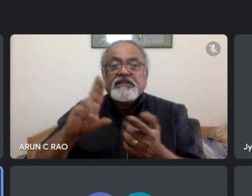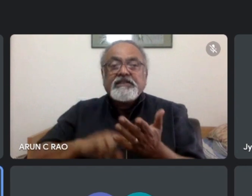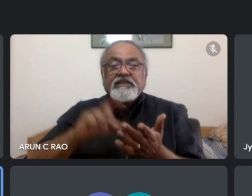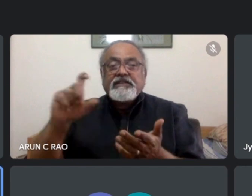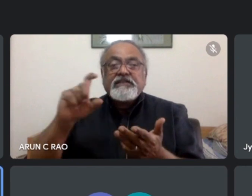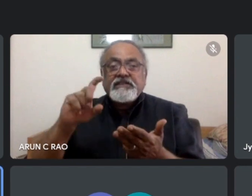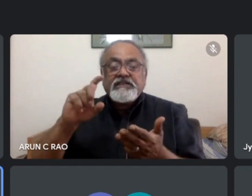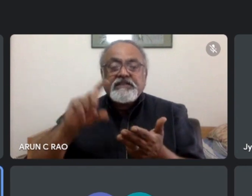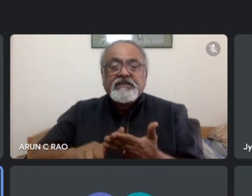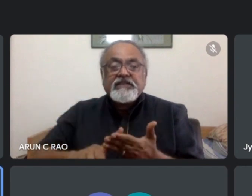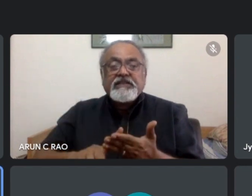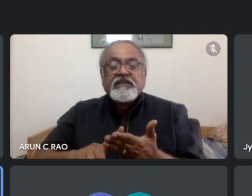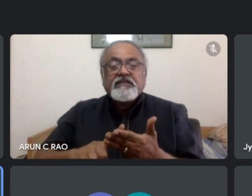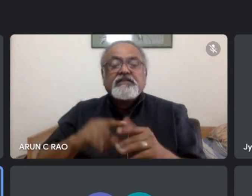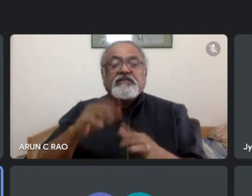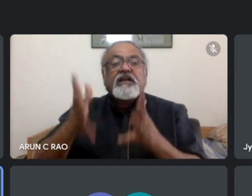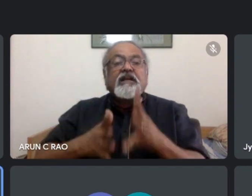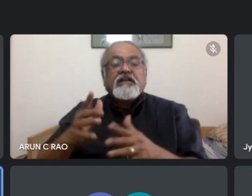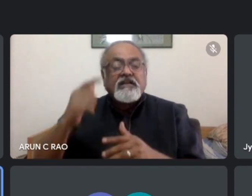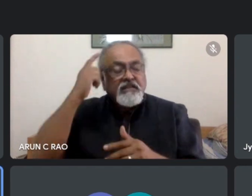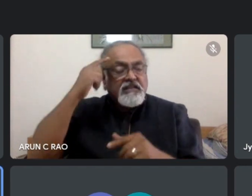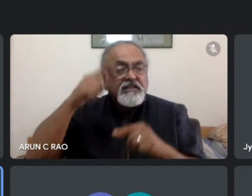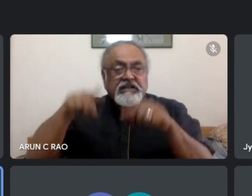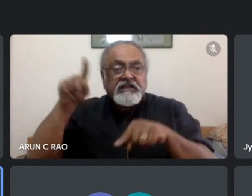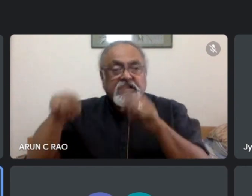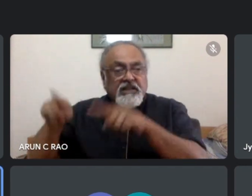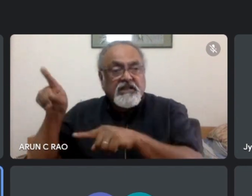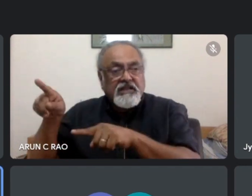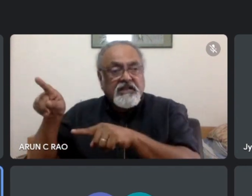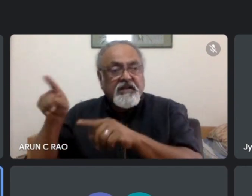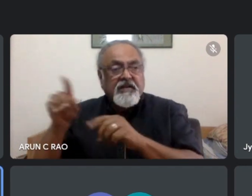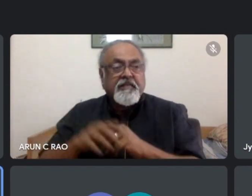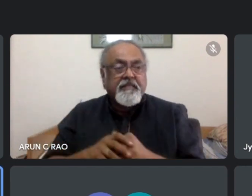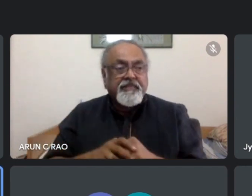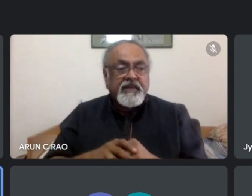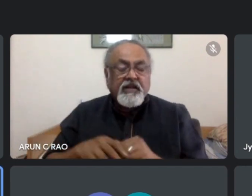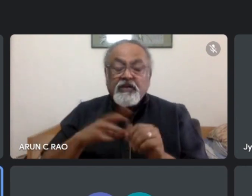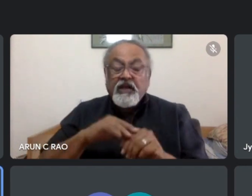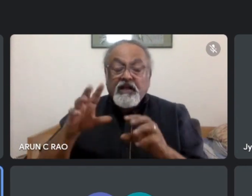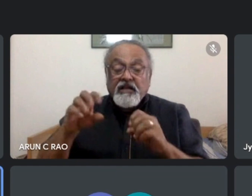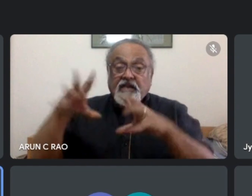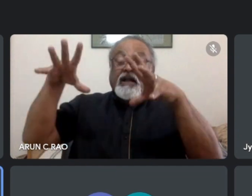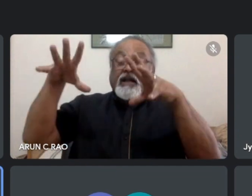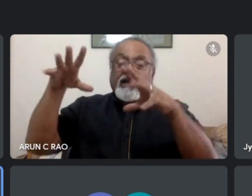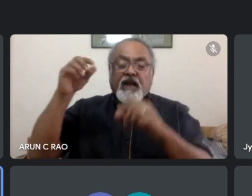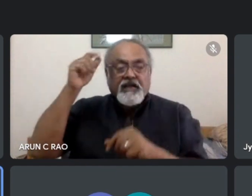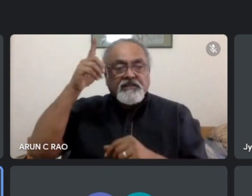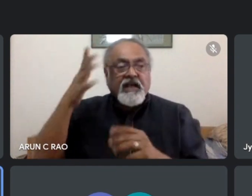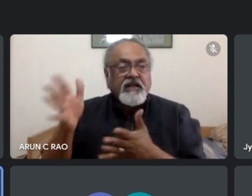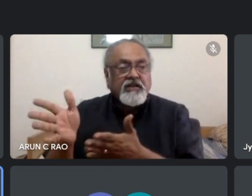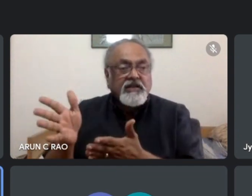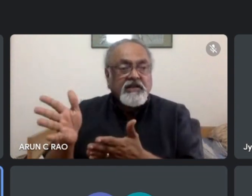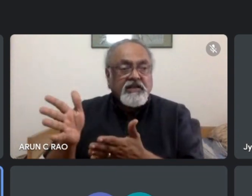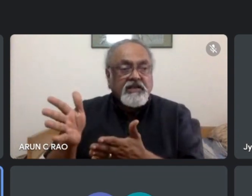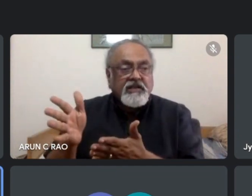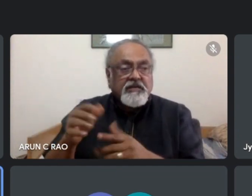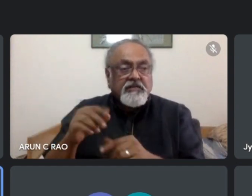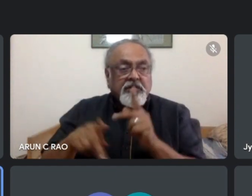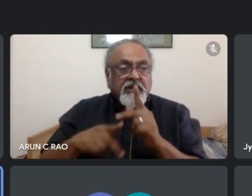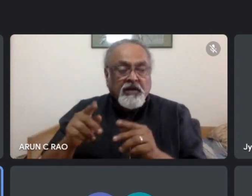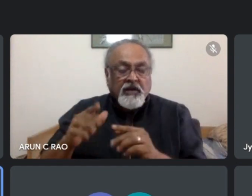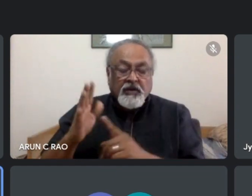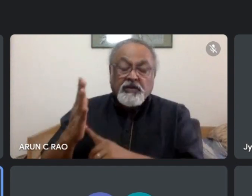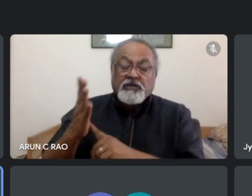Sort of light being sort of like lit up, so to speak, that interest being